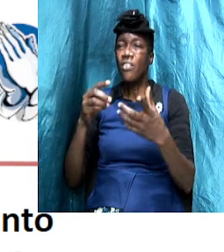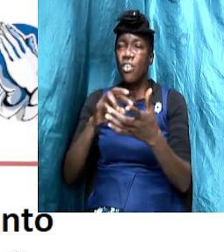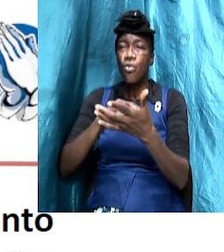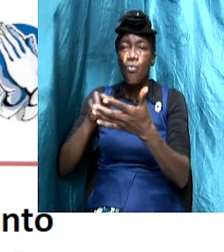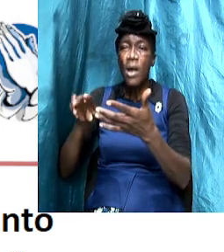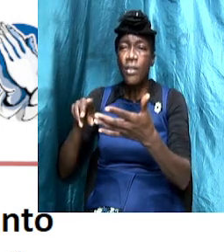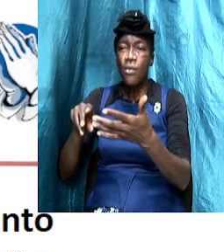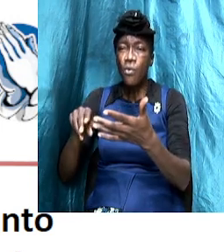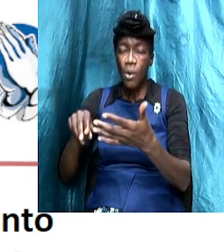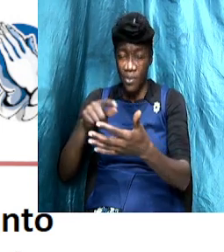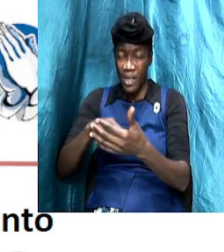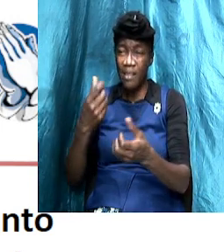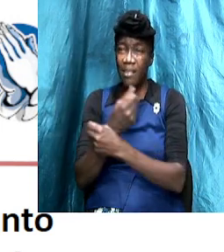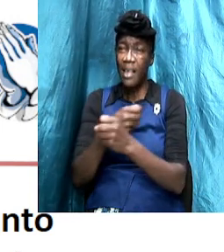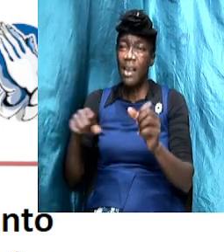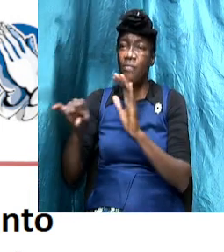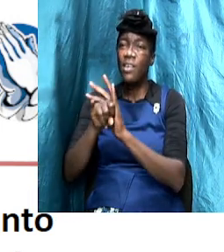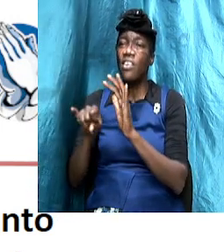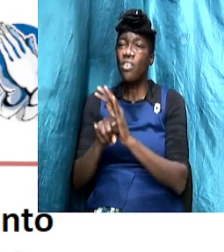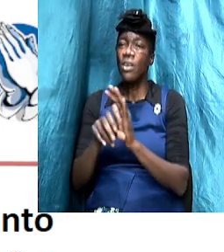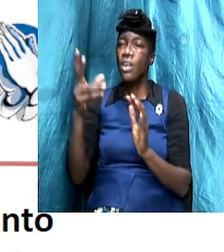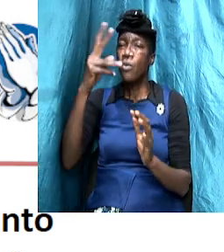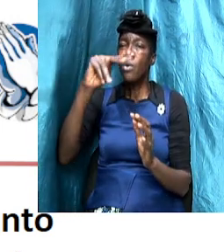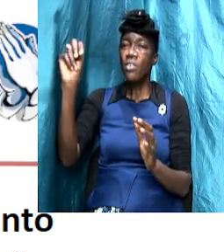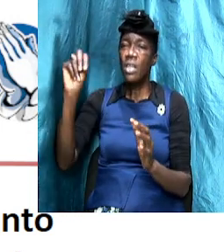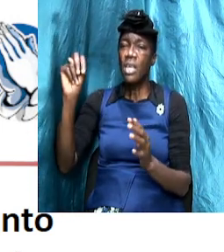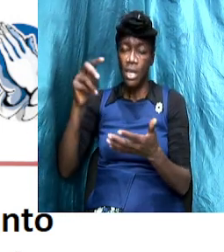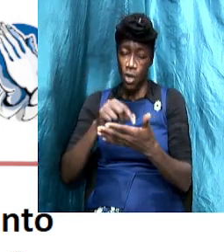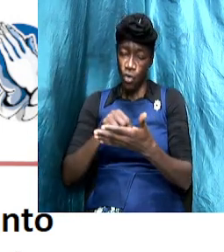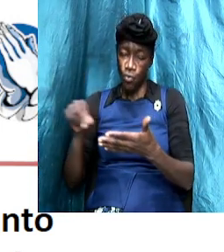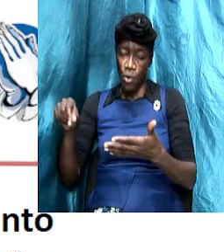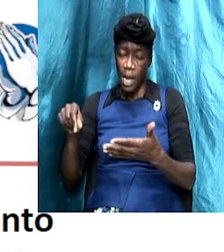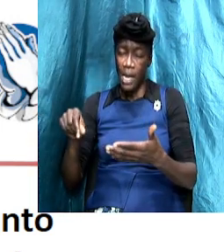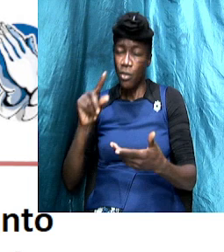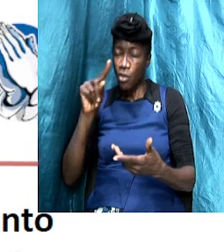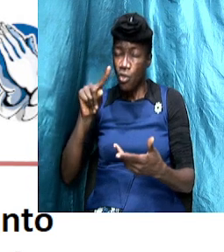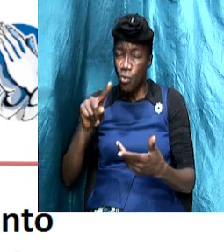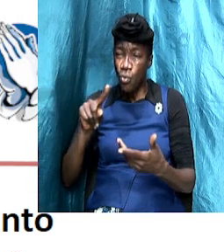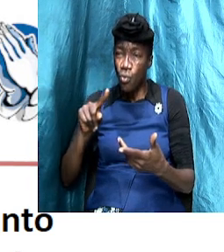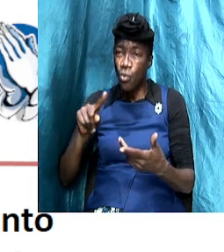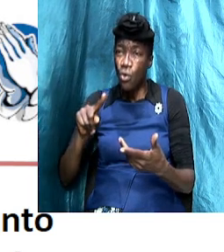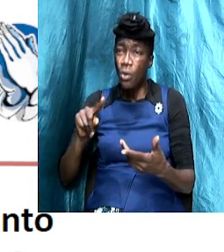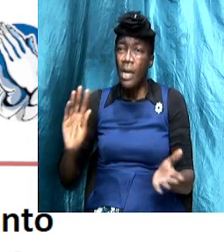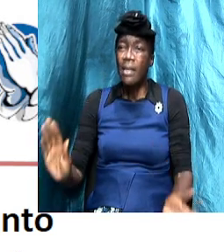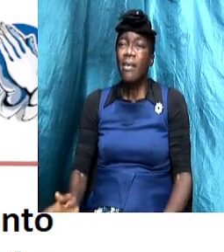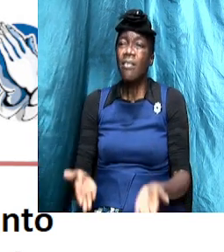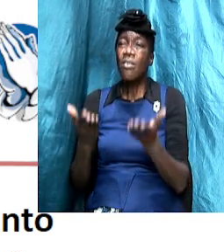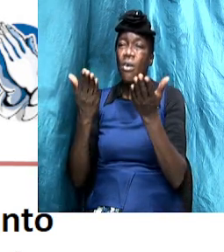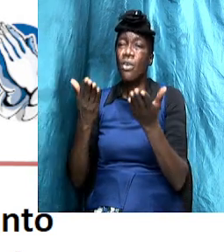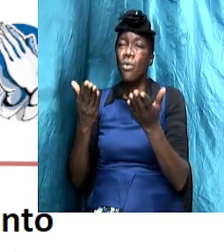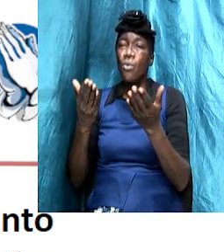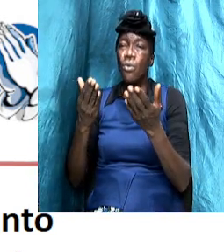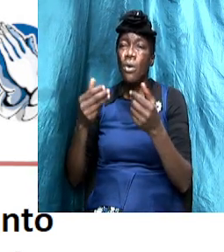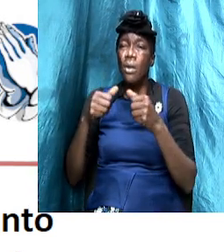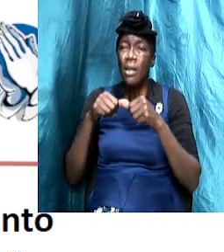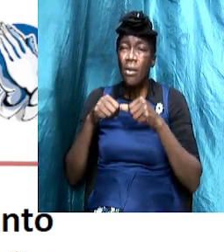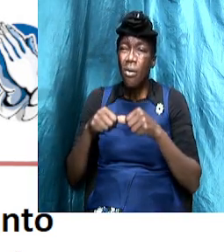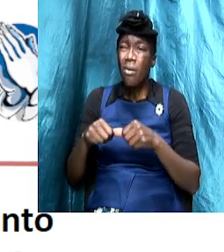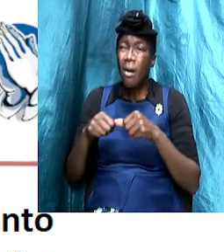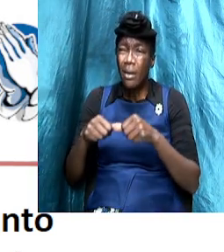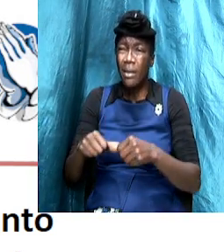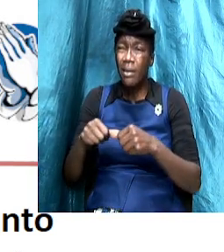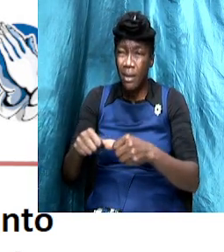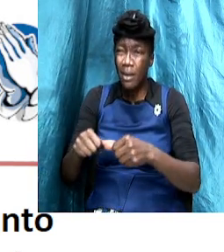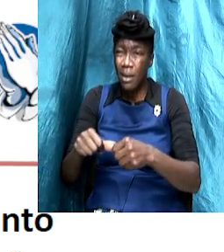salvation, it was needful for me to write unto you and to exhort you that you should earnestly contend for the faith which was